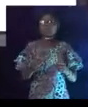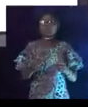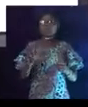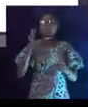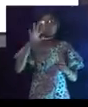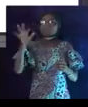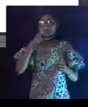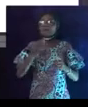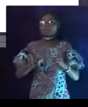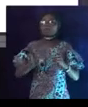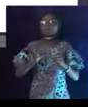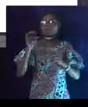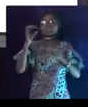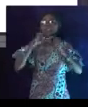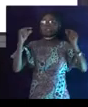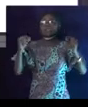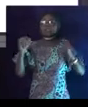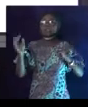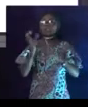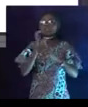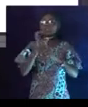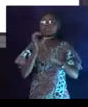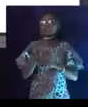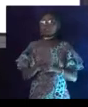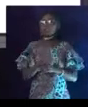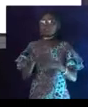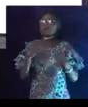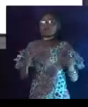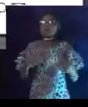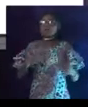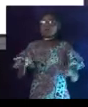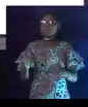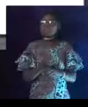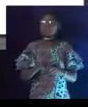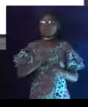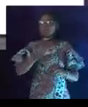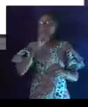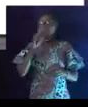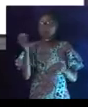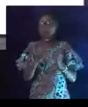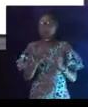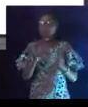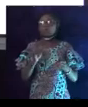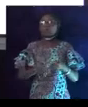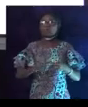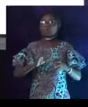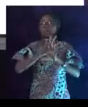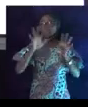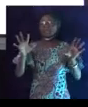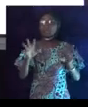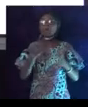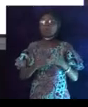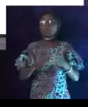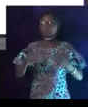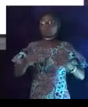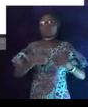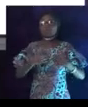5. Now that I have 5 times 5, I will just multiply, and I have 77 degrees